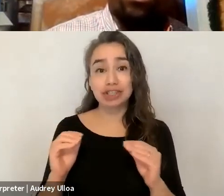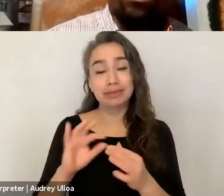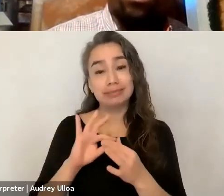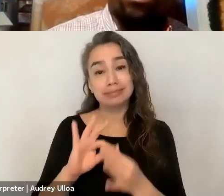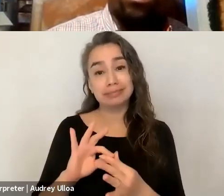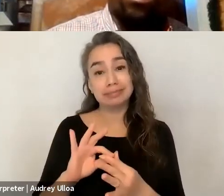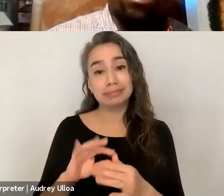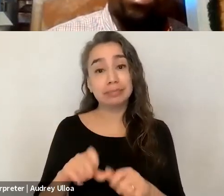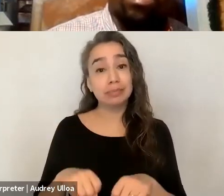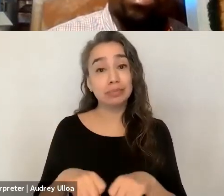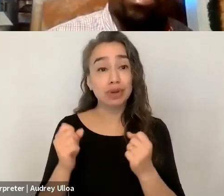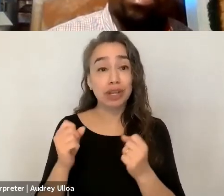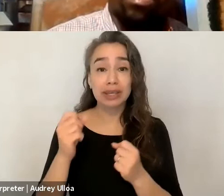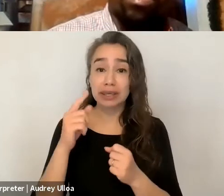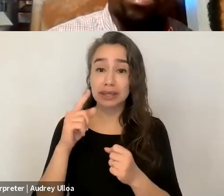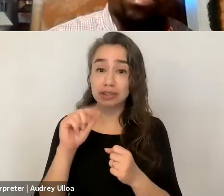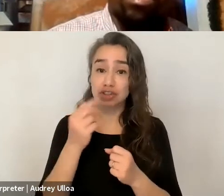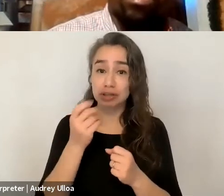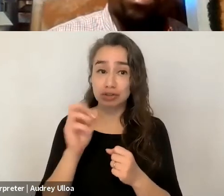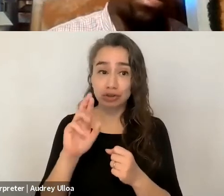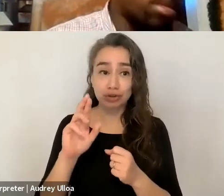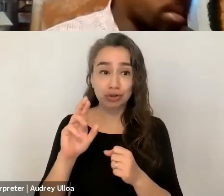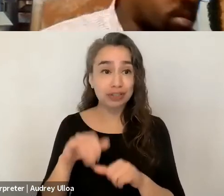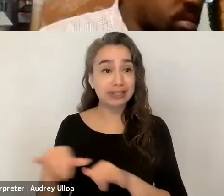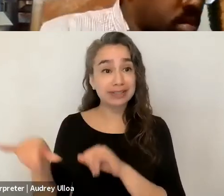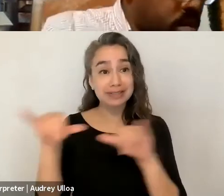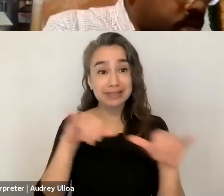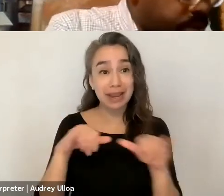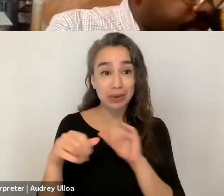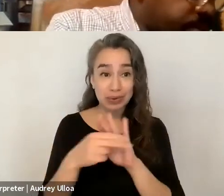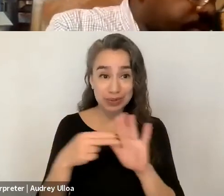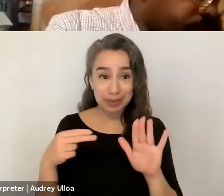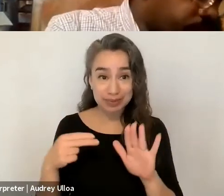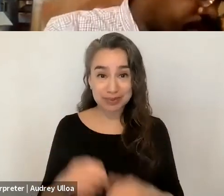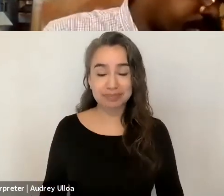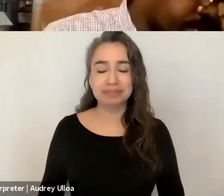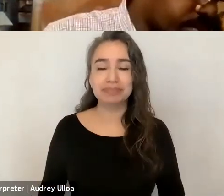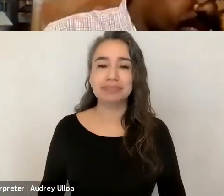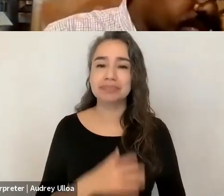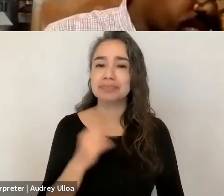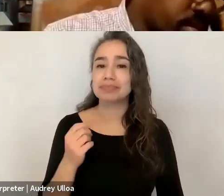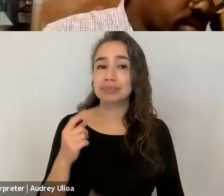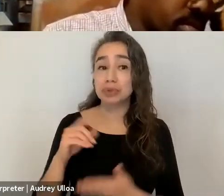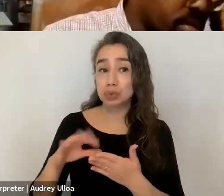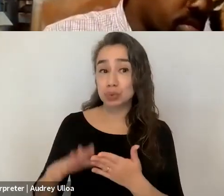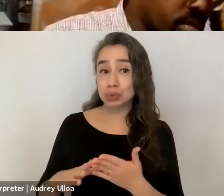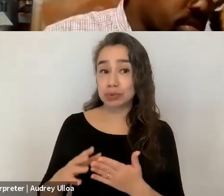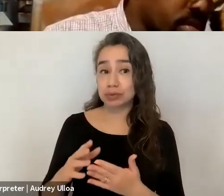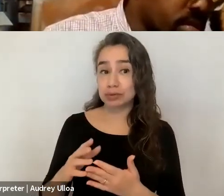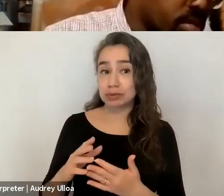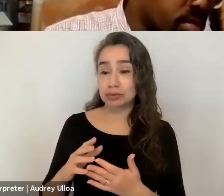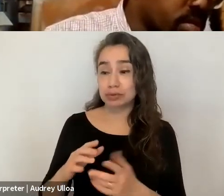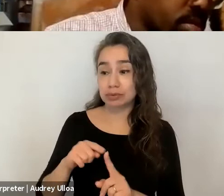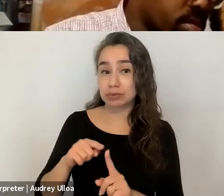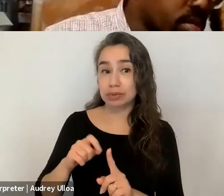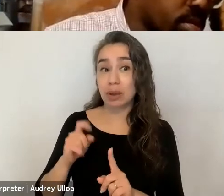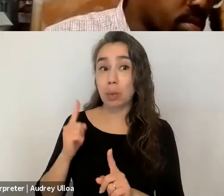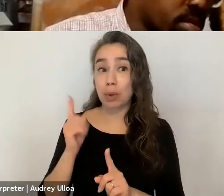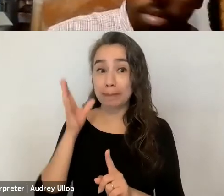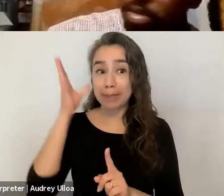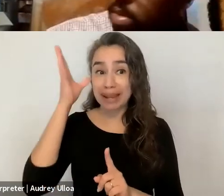breaking gender stereotypes. And a student's parent was within